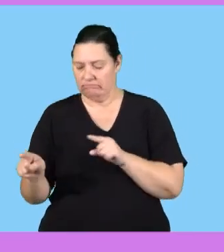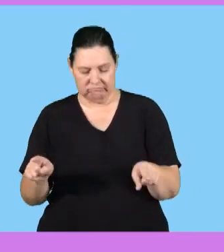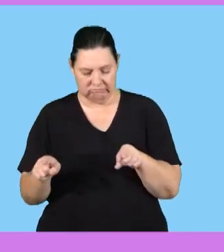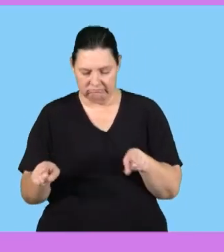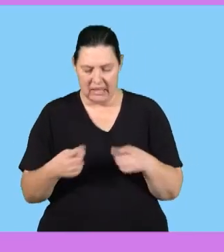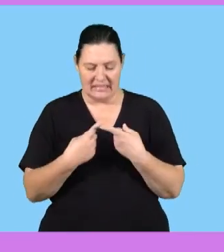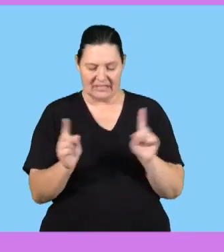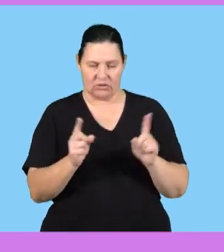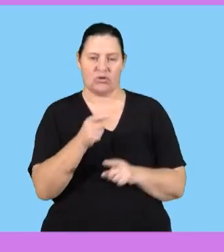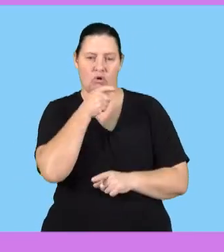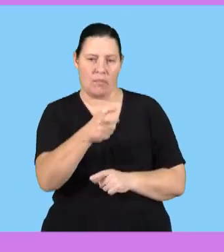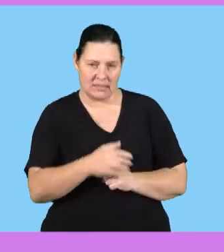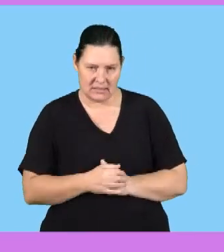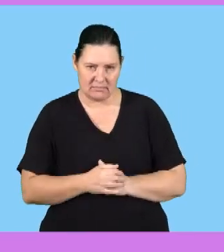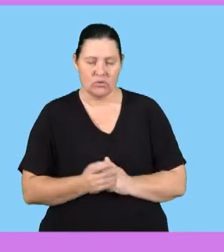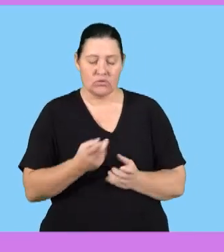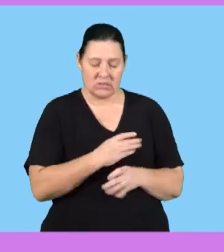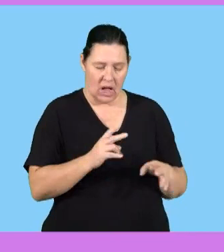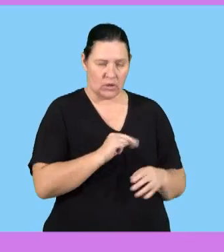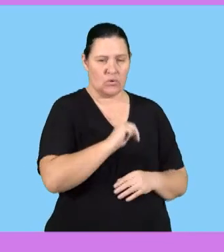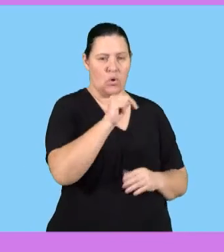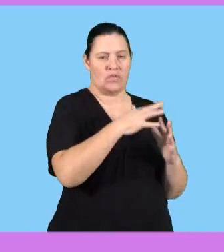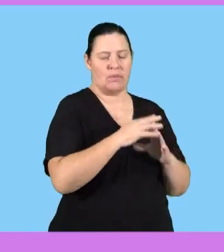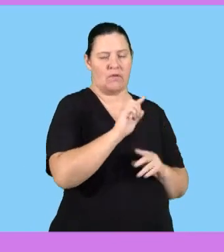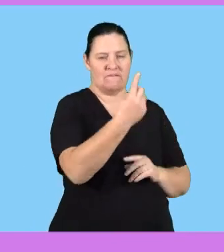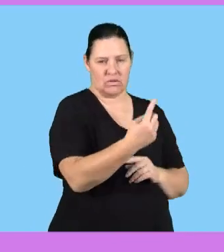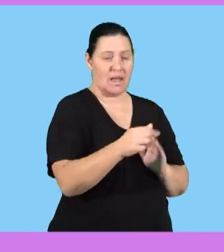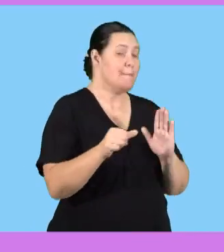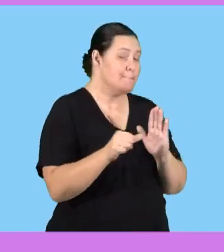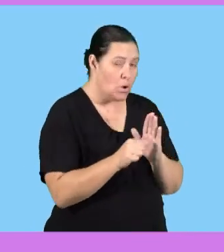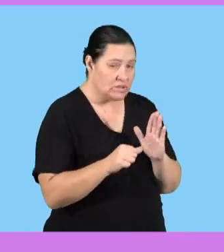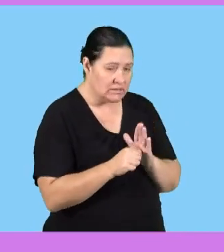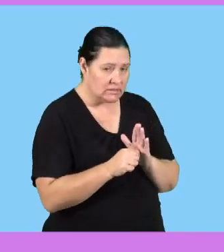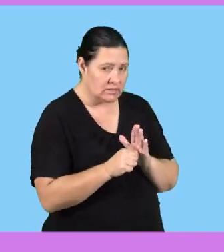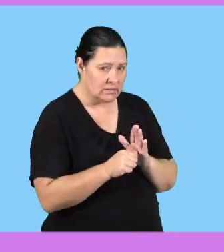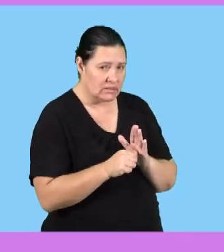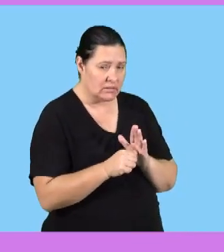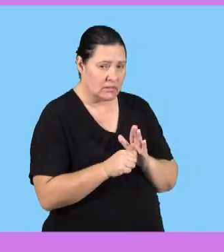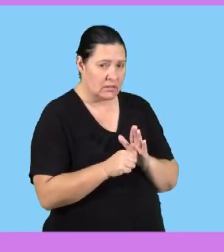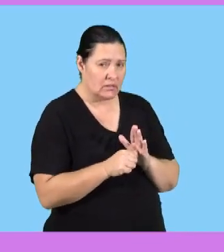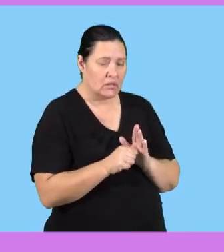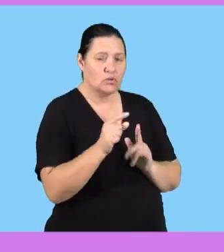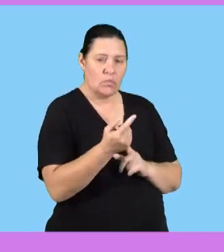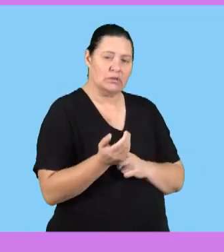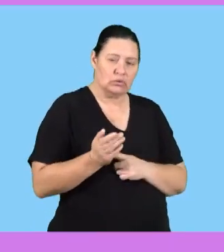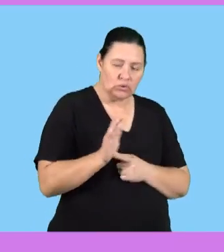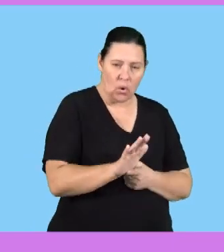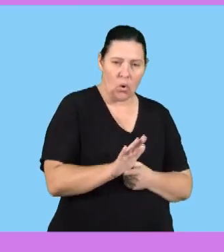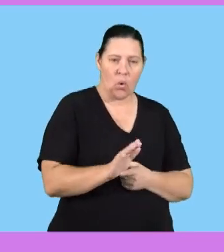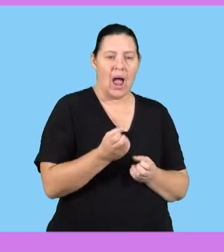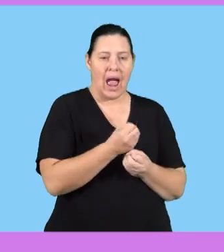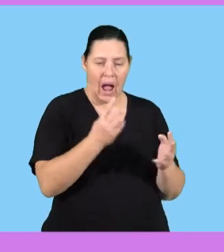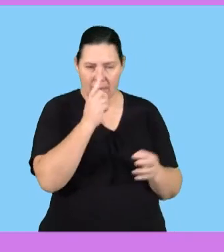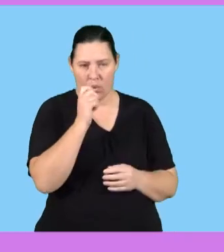So I indicated here, I'll start with North America first. And remember, very important, that here we